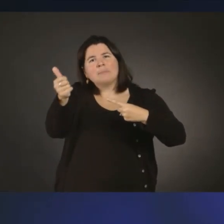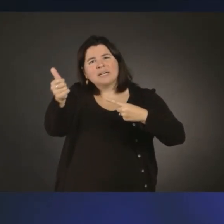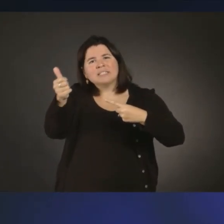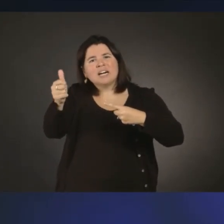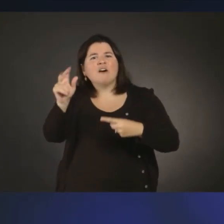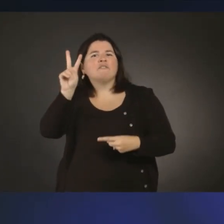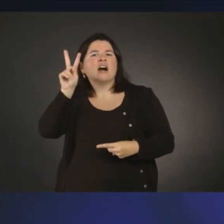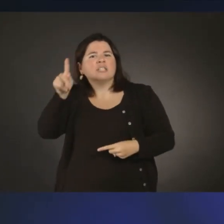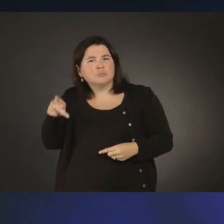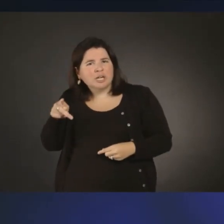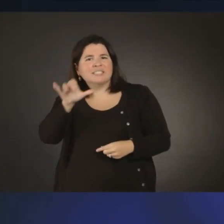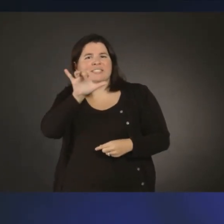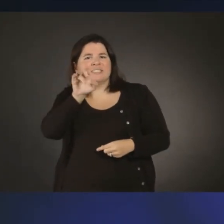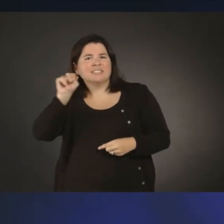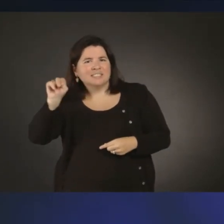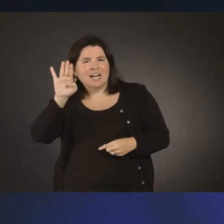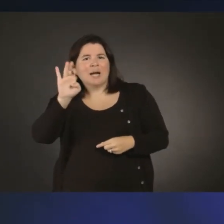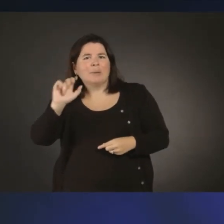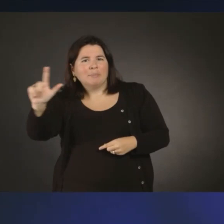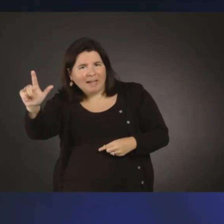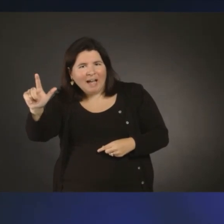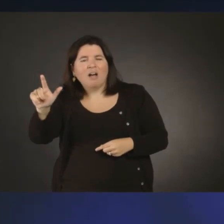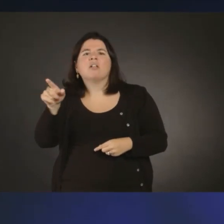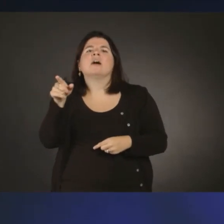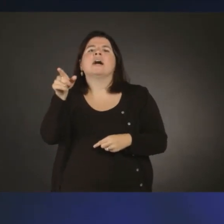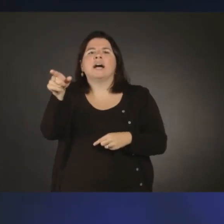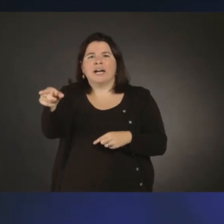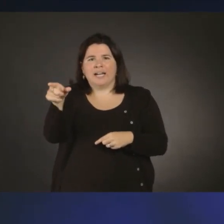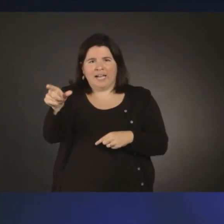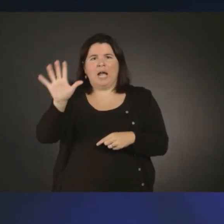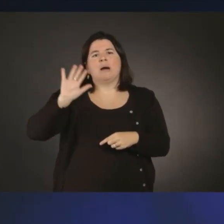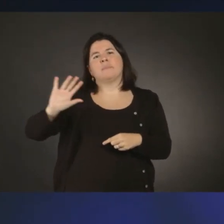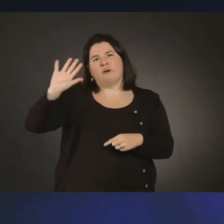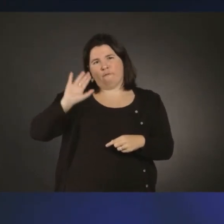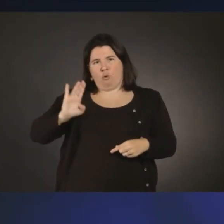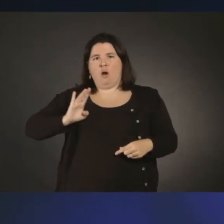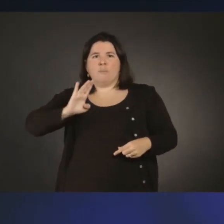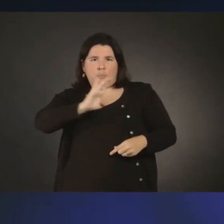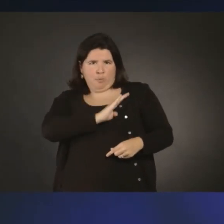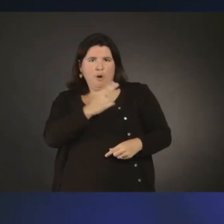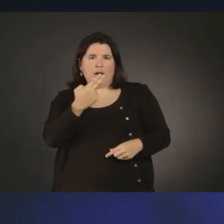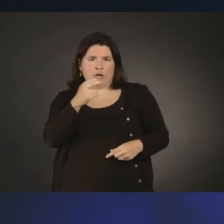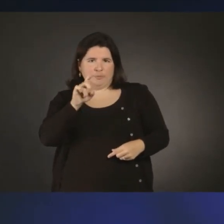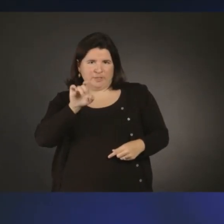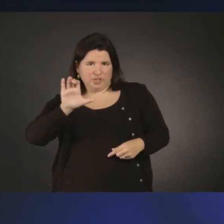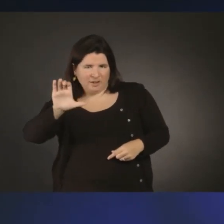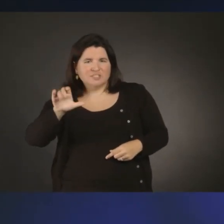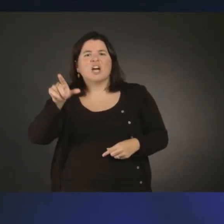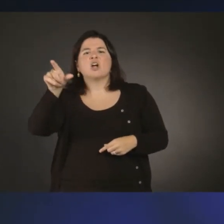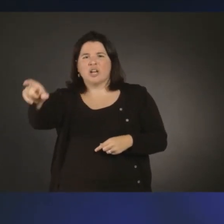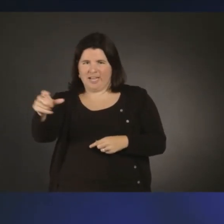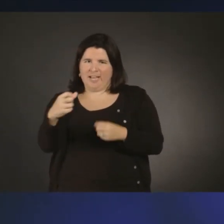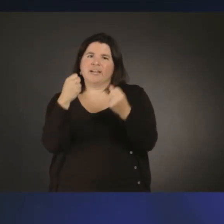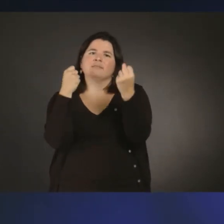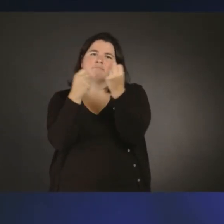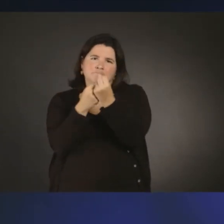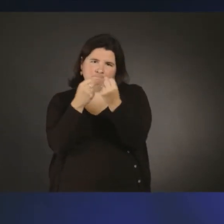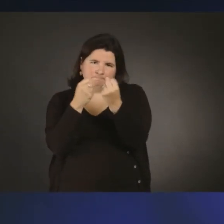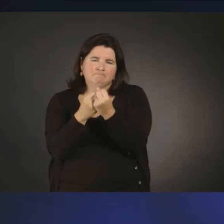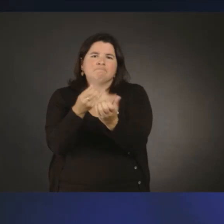retired. He is also a former board member, supporter, and friend of HSDC starting